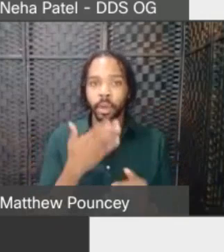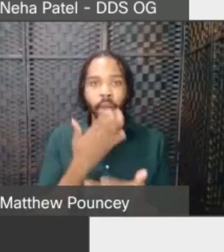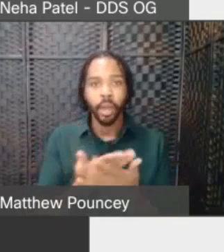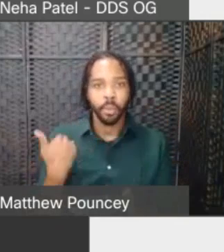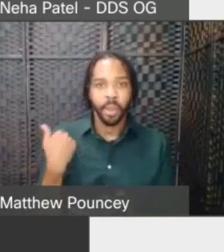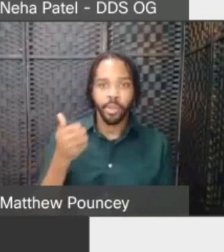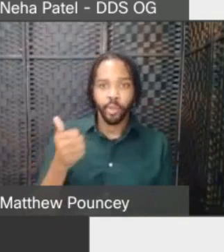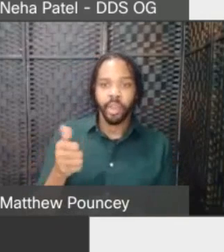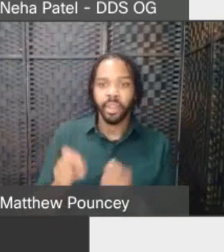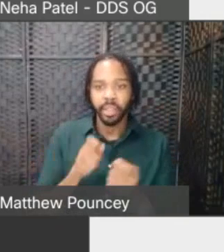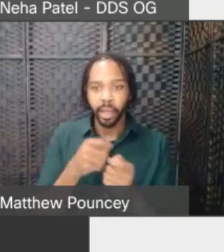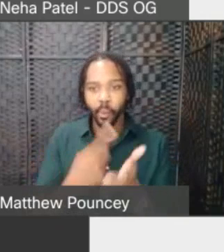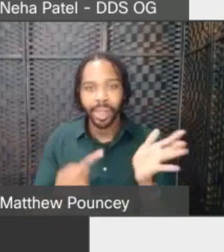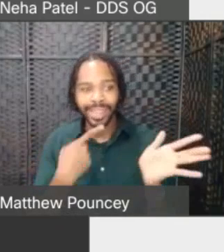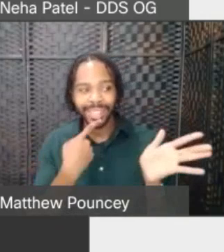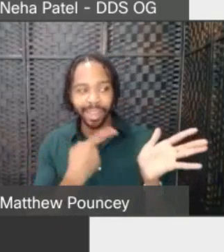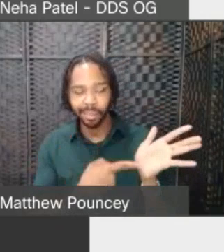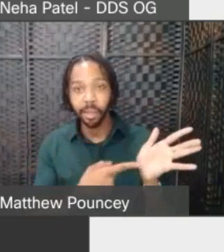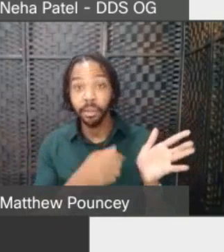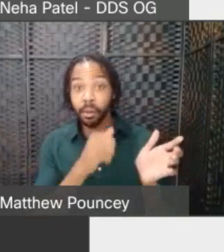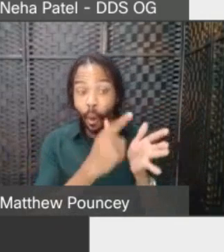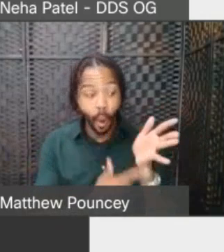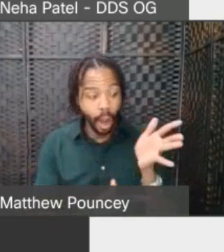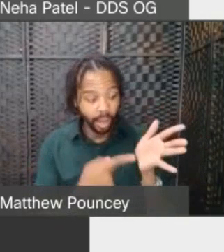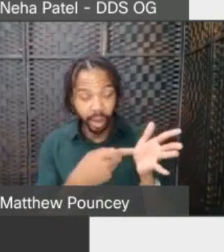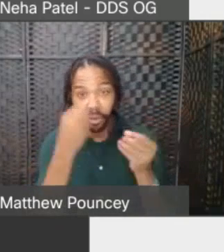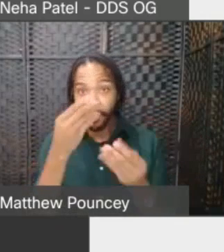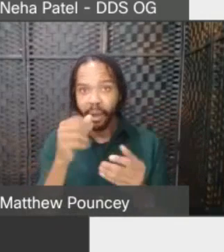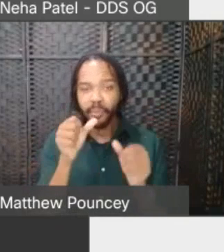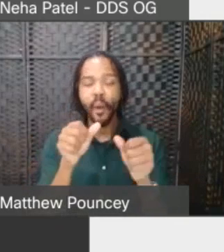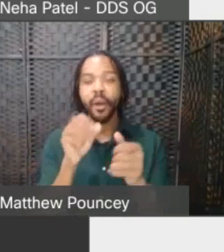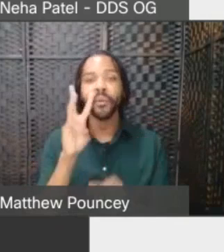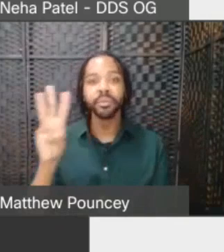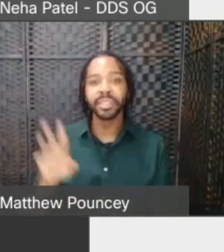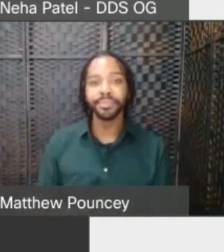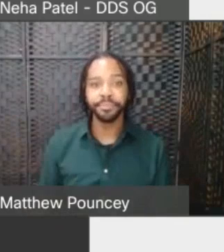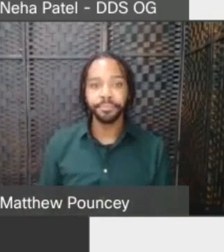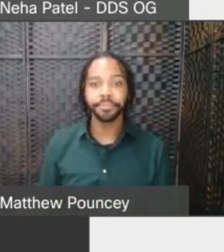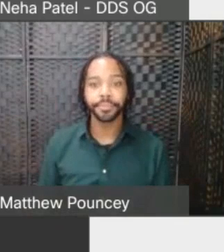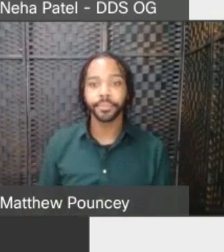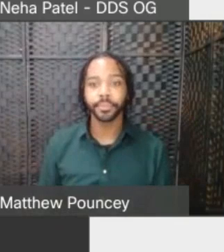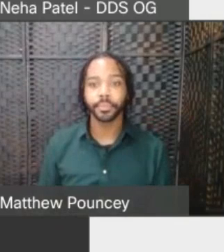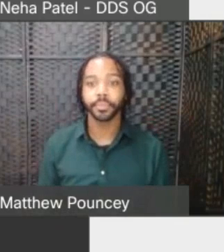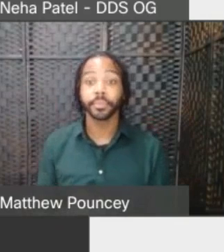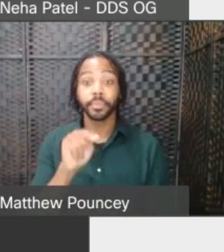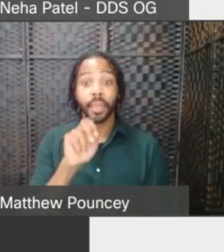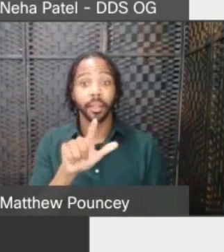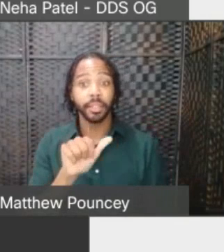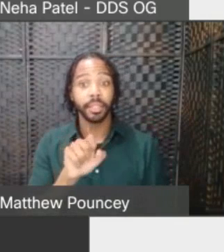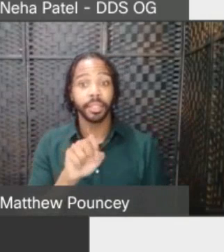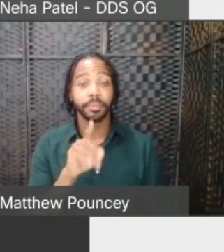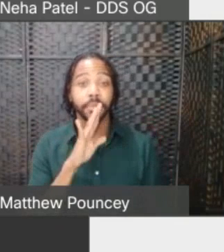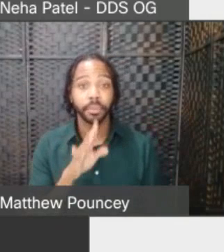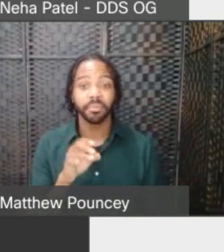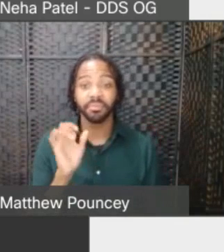it says. And those answers are all in that guidance on the website. And that question is something that we're continuing